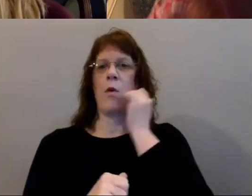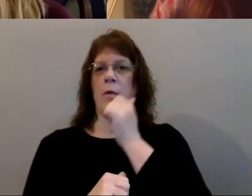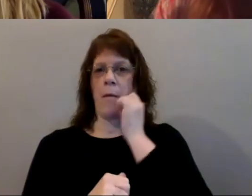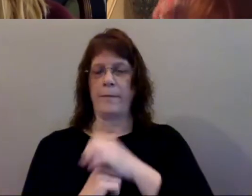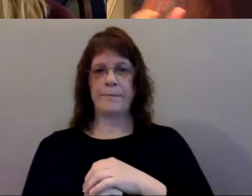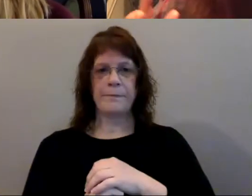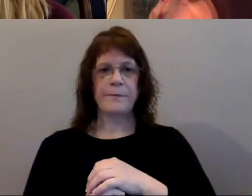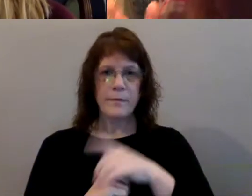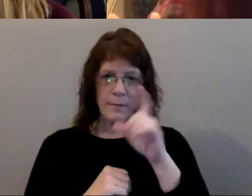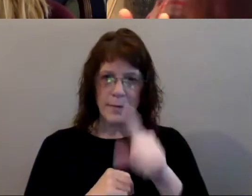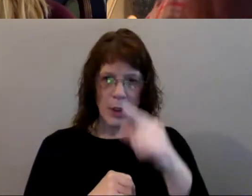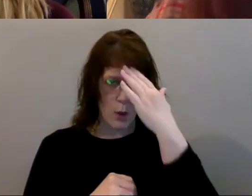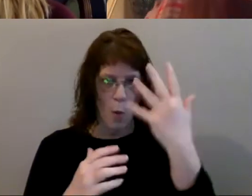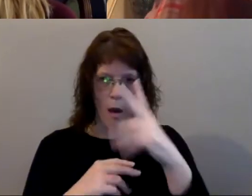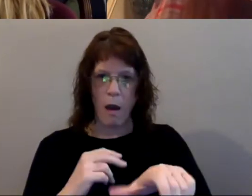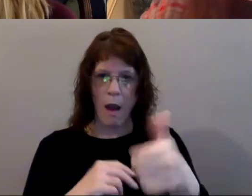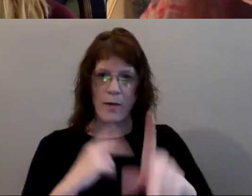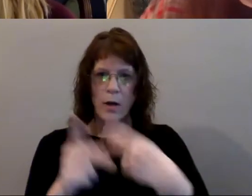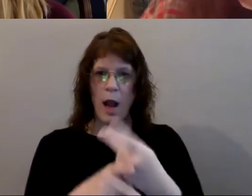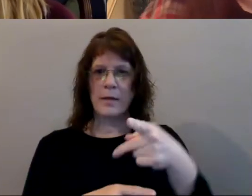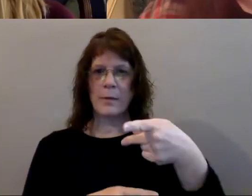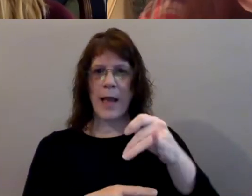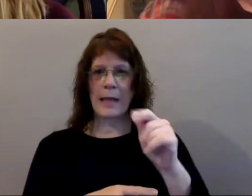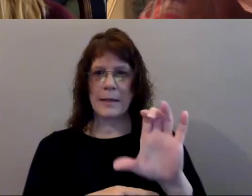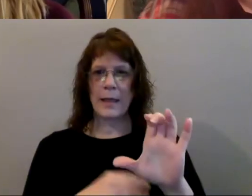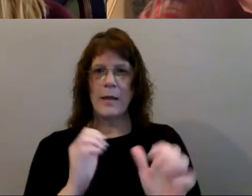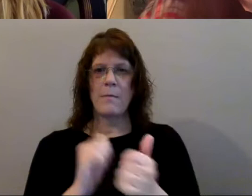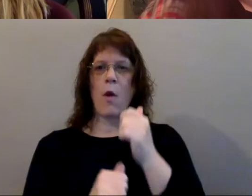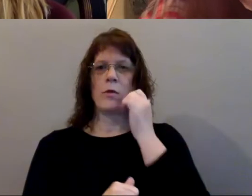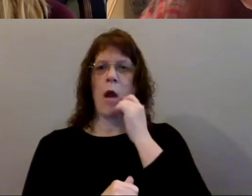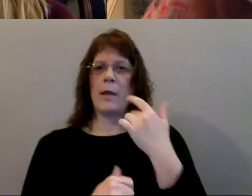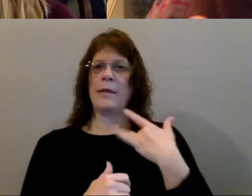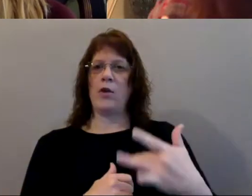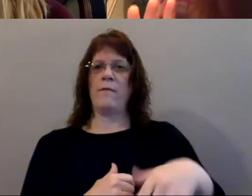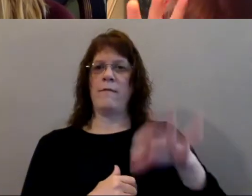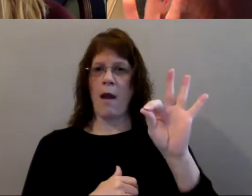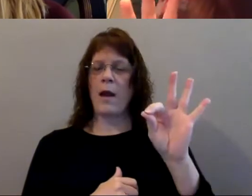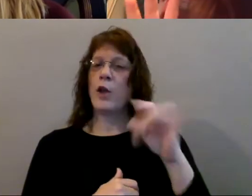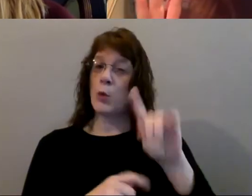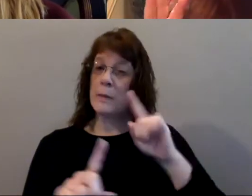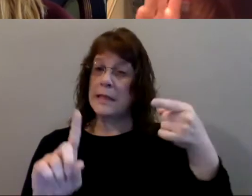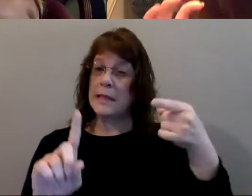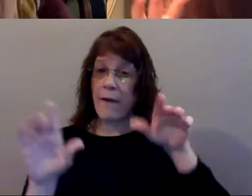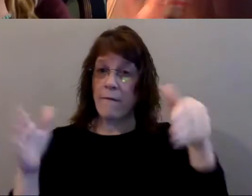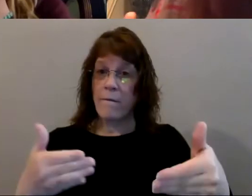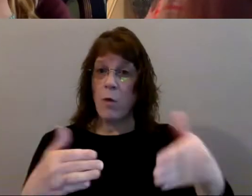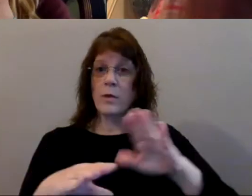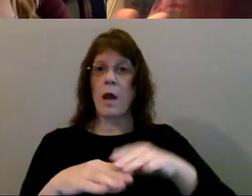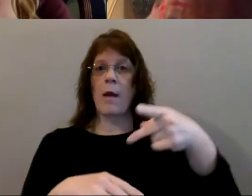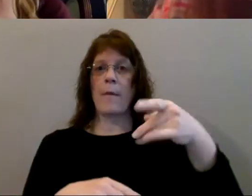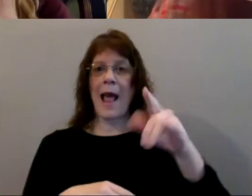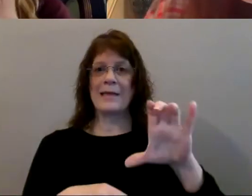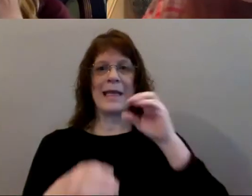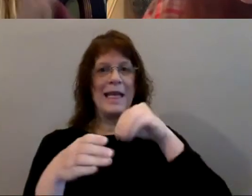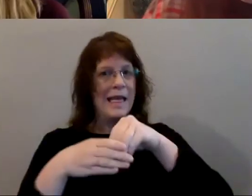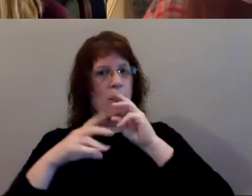what other kinds of plastics are the most commonly found? And are you specifically focusing on plastic that's in the ocean, or are